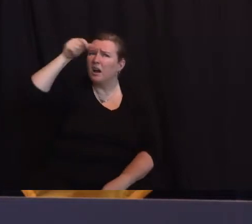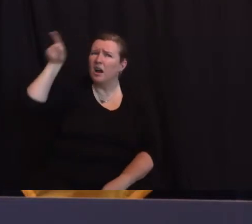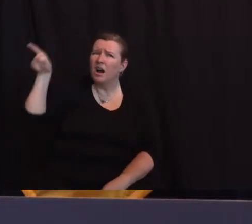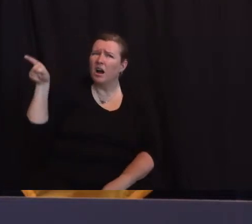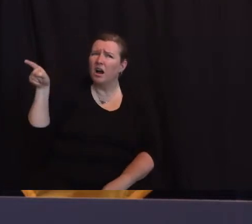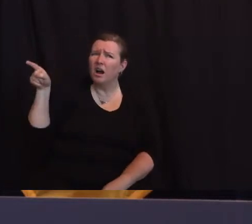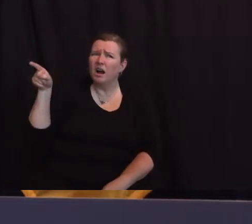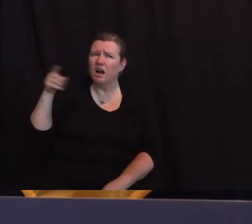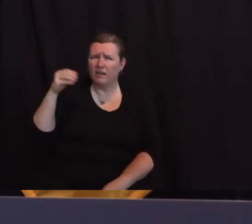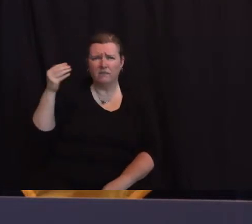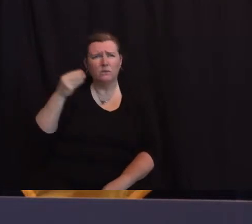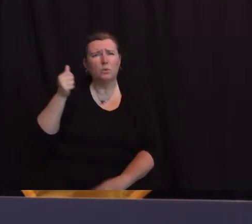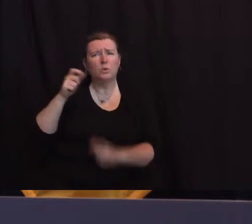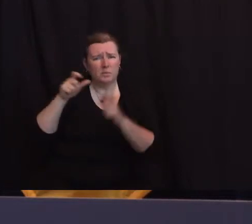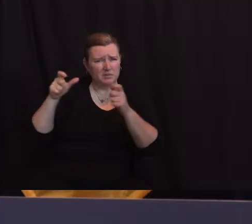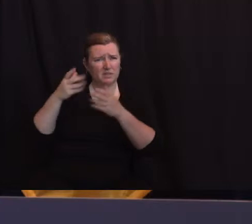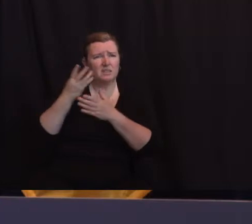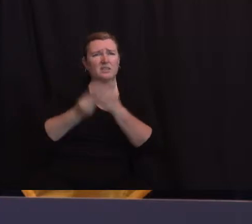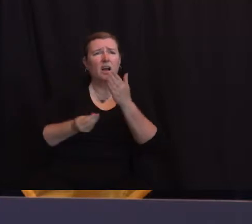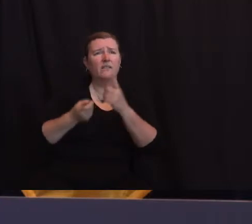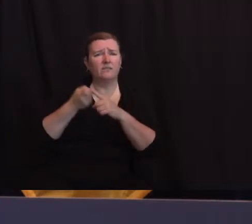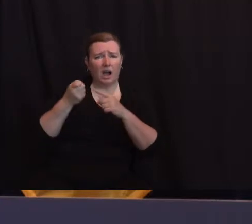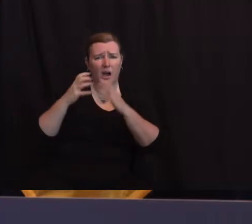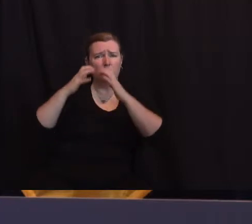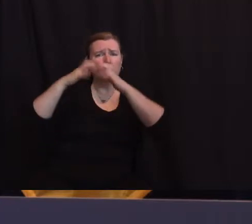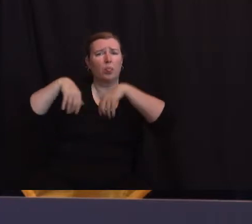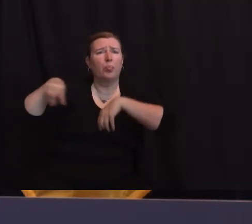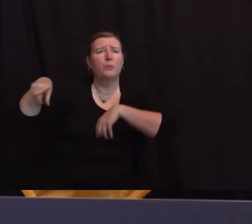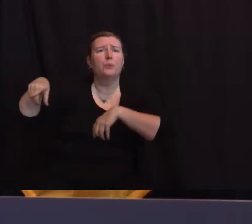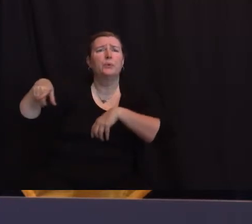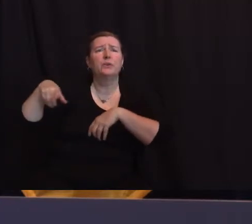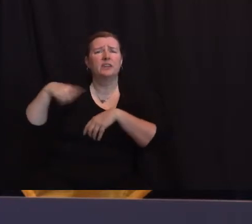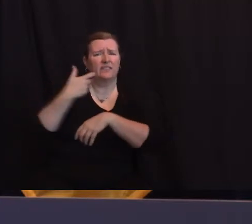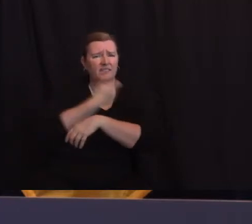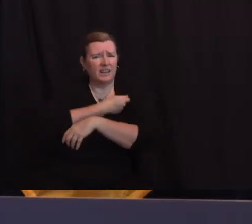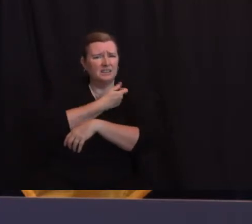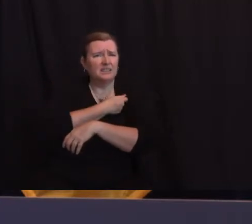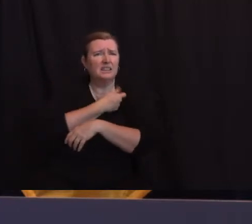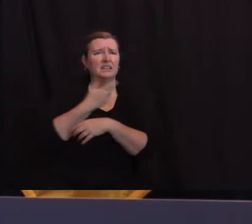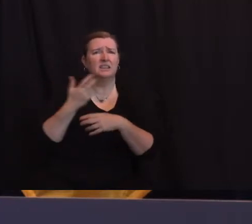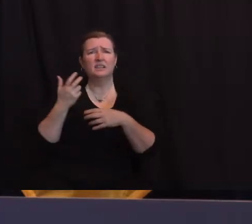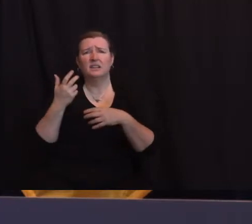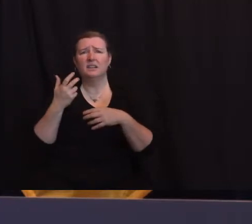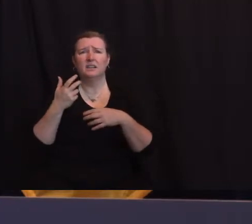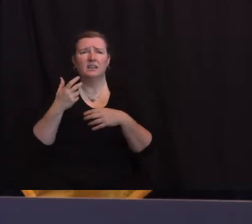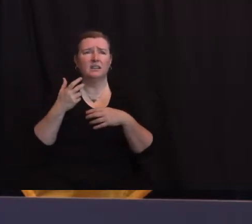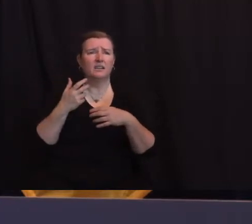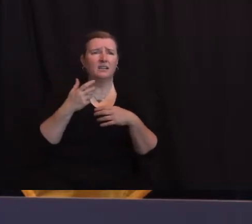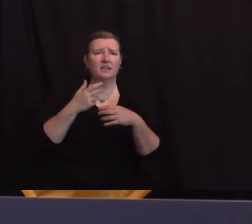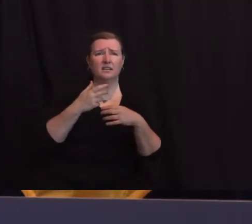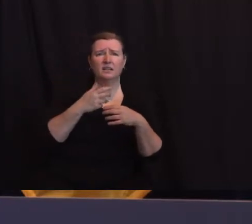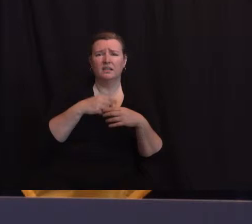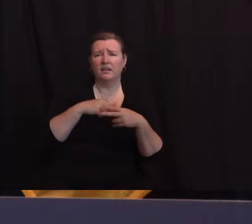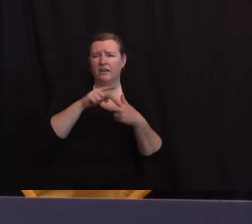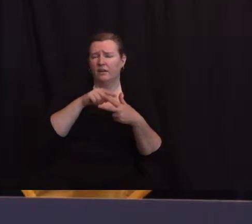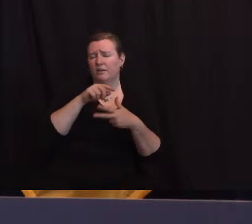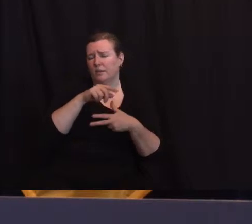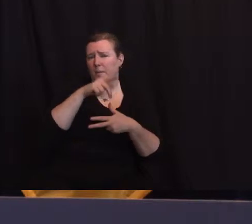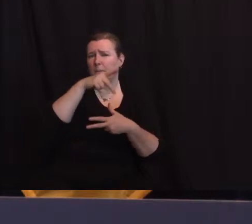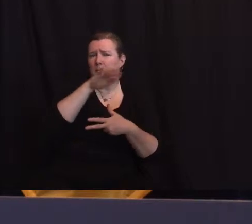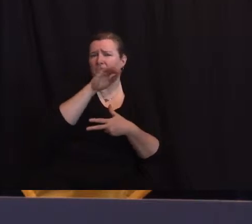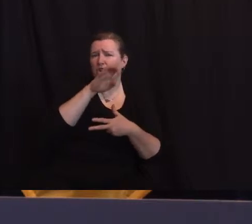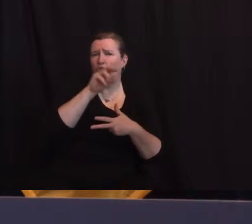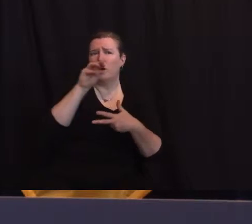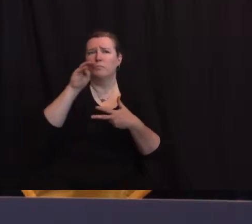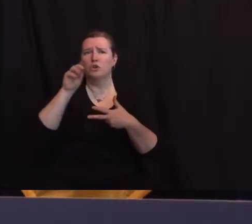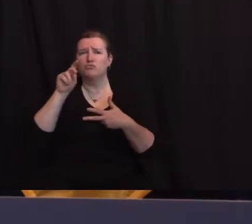cases, which vaccine did those people receive? And also, will breakthrough data be added to the dashboard? And Governor, on Monday you